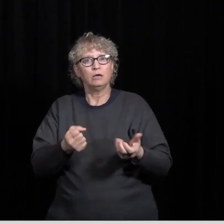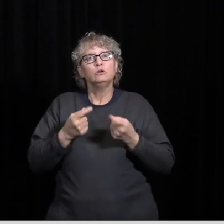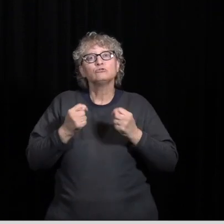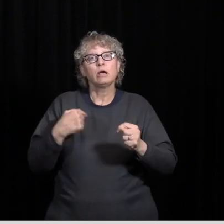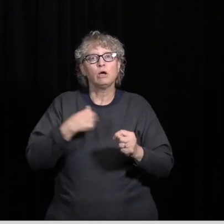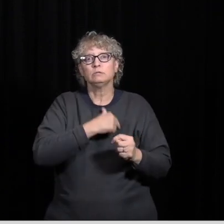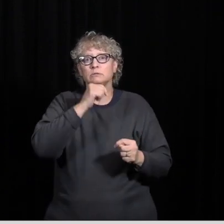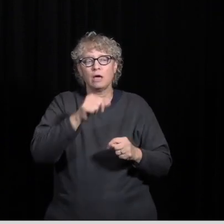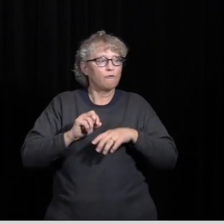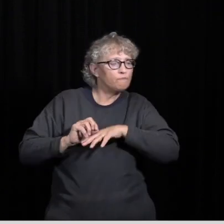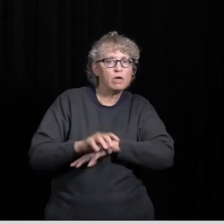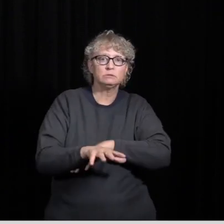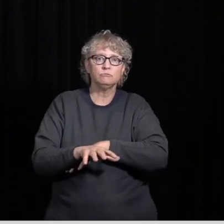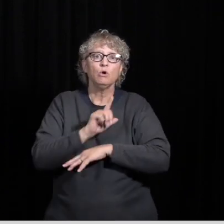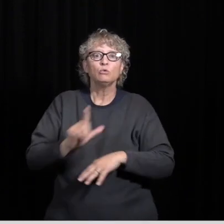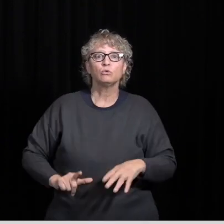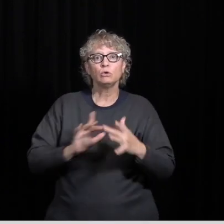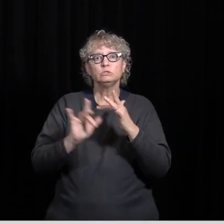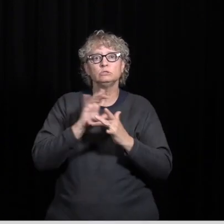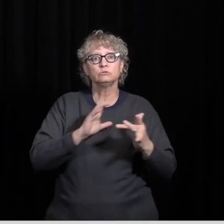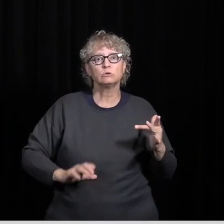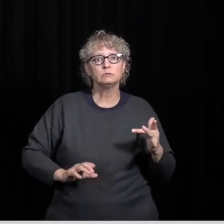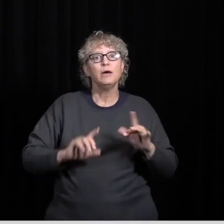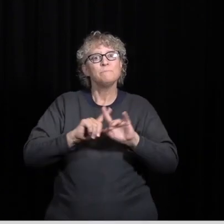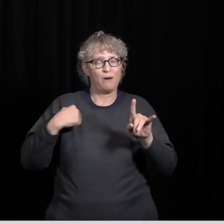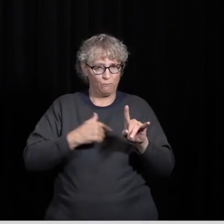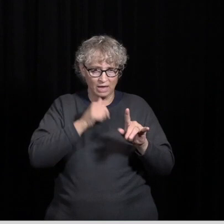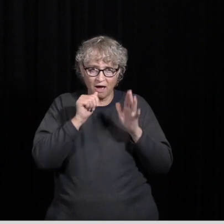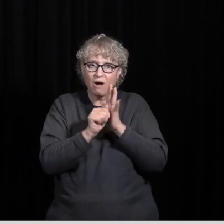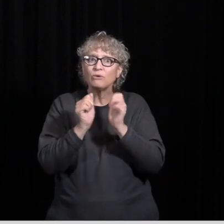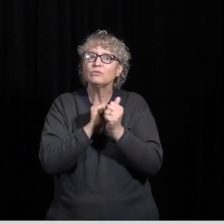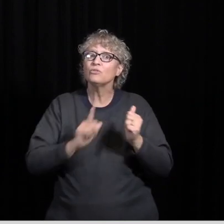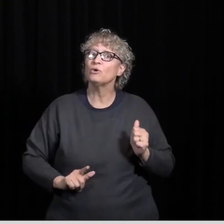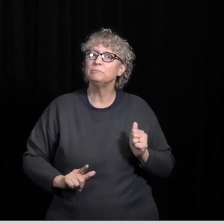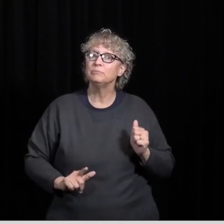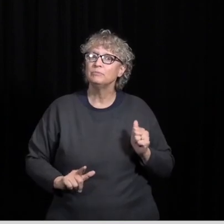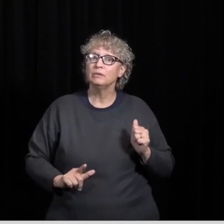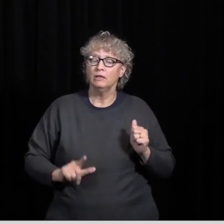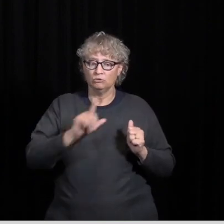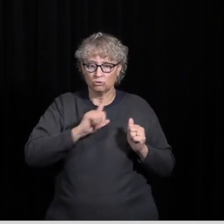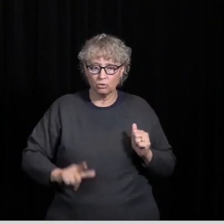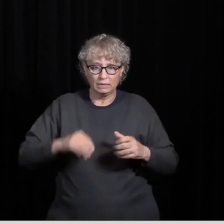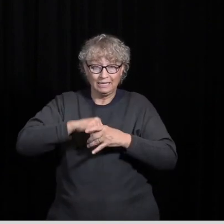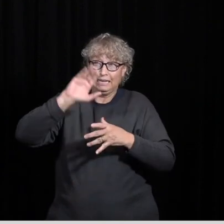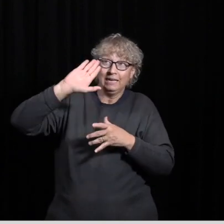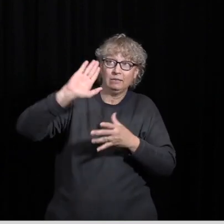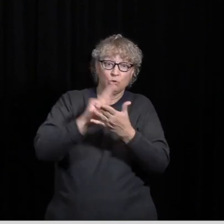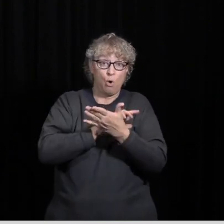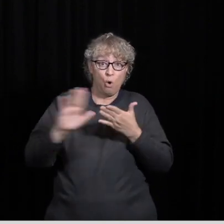effective ministers or servants of the Lord Jesus Christ. But in the Lord we take refuge continues. Right, the Lord is in His holy